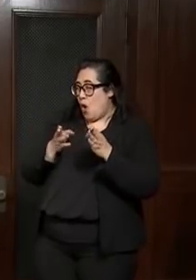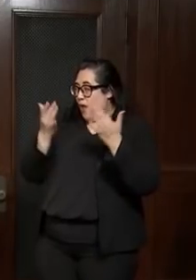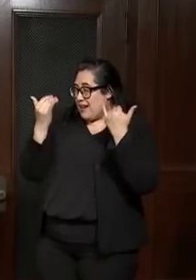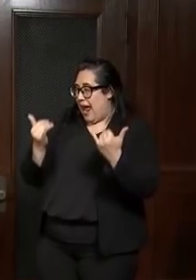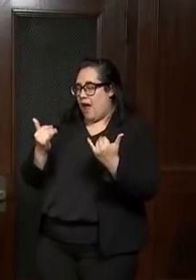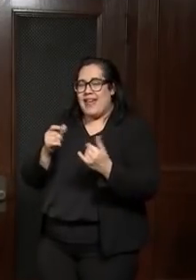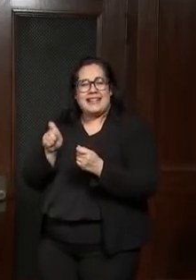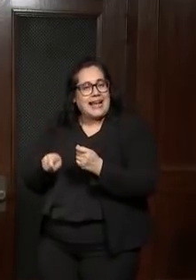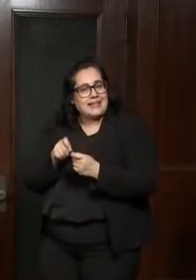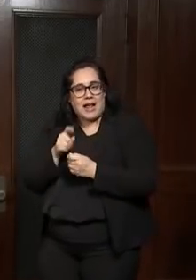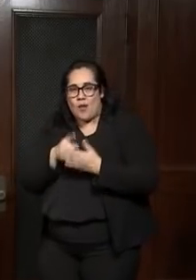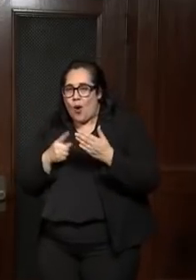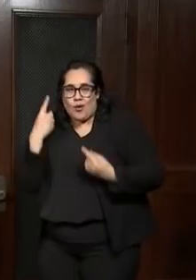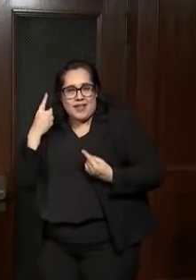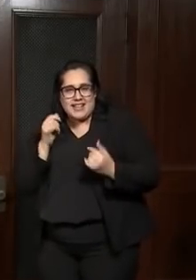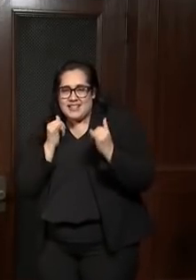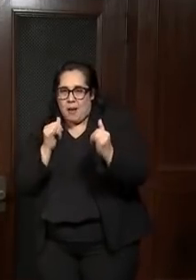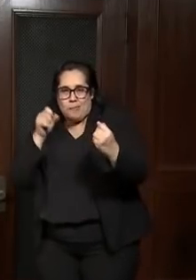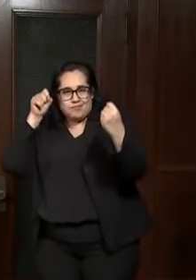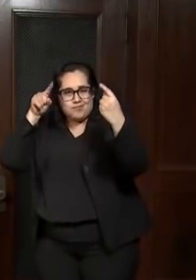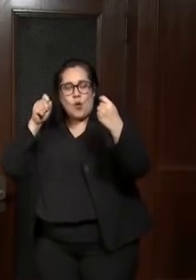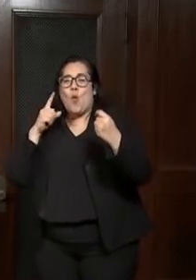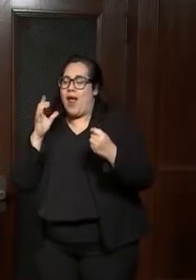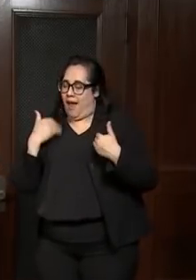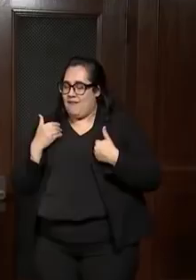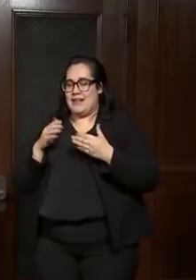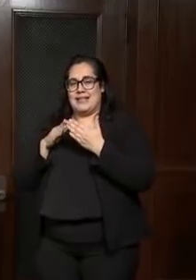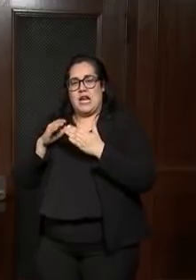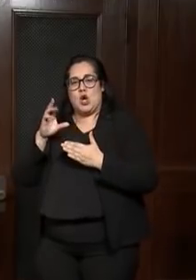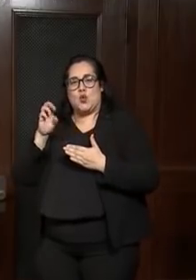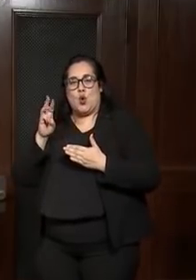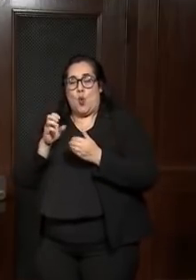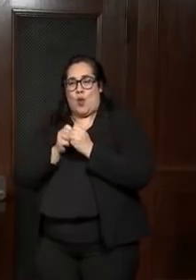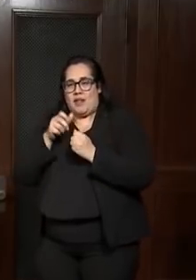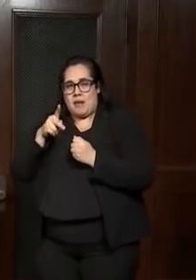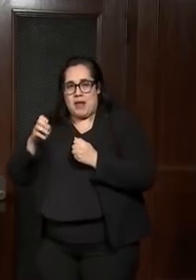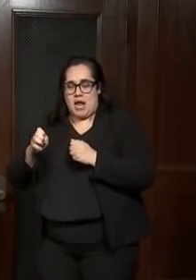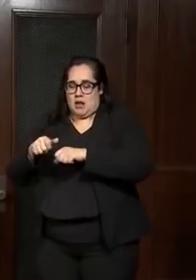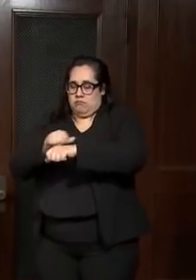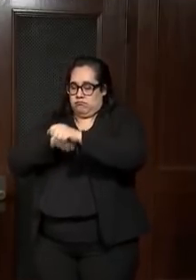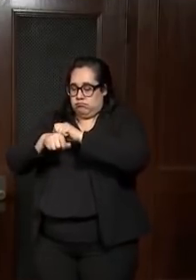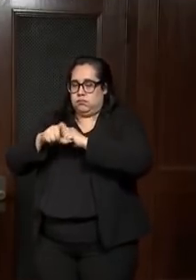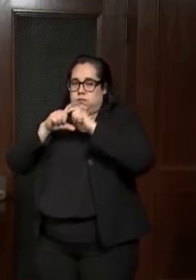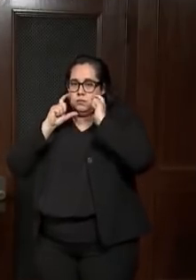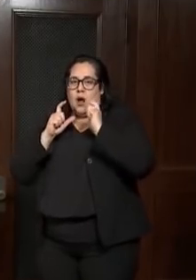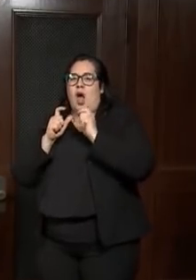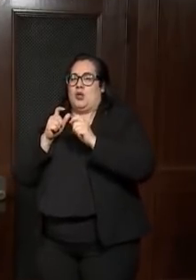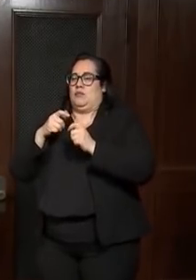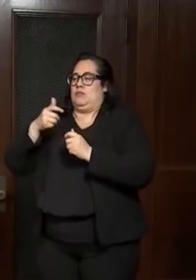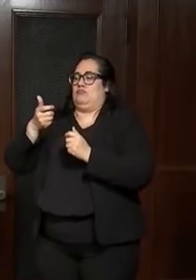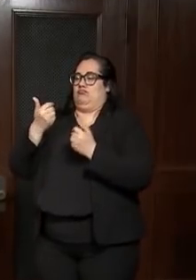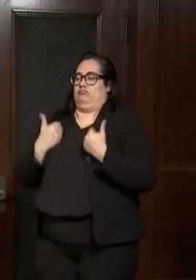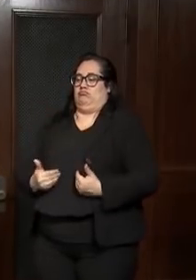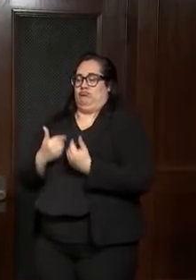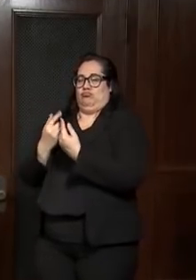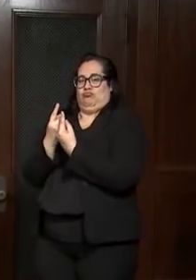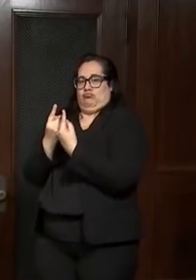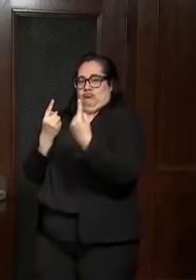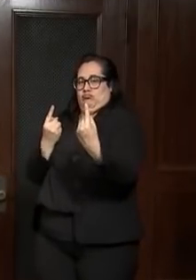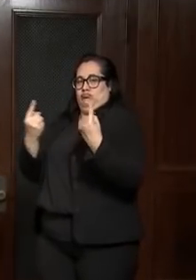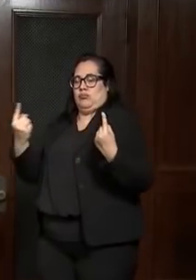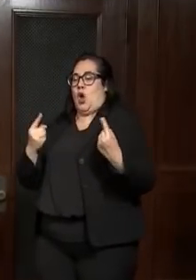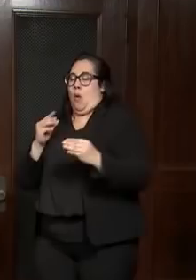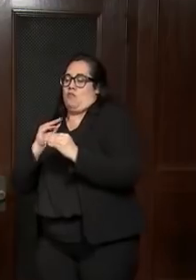now. It's exactly what we were thinking. And so we do have those city crews with PPE and proper social distancing doing those sorts of